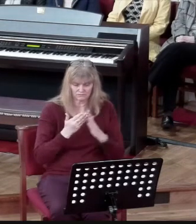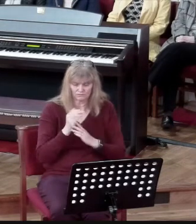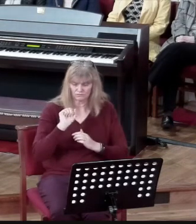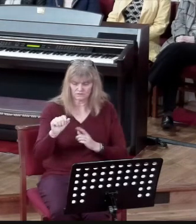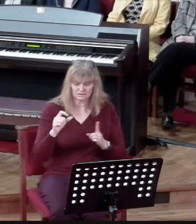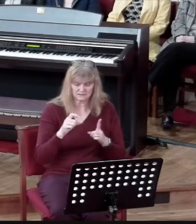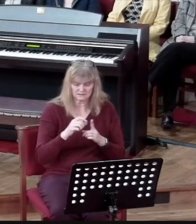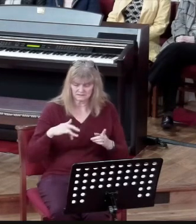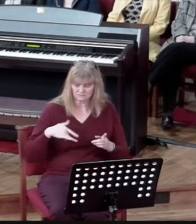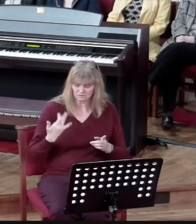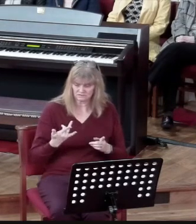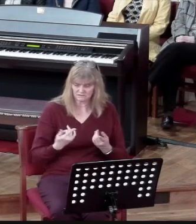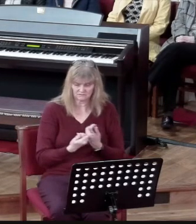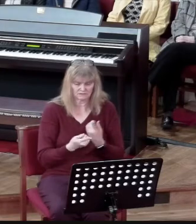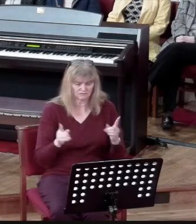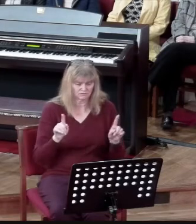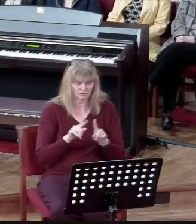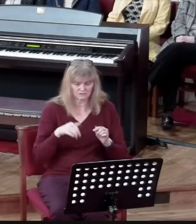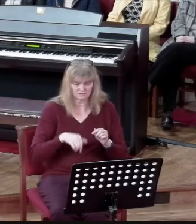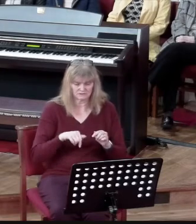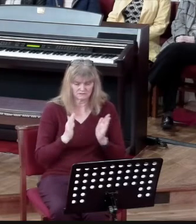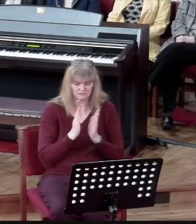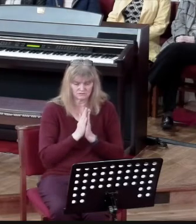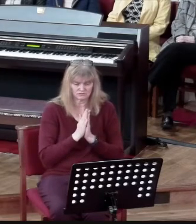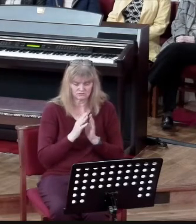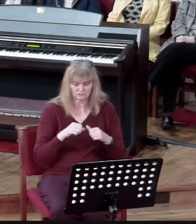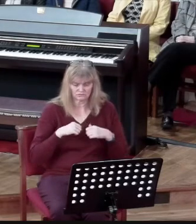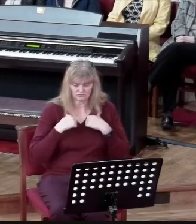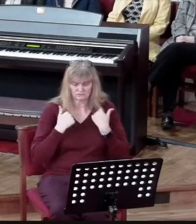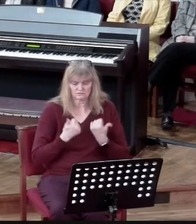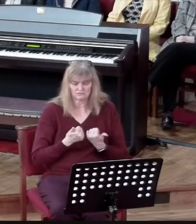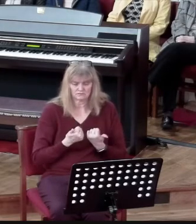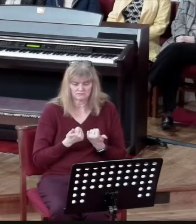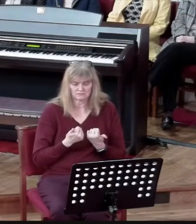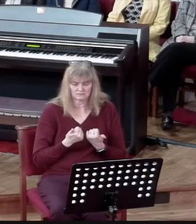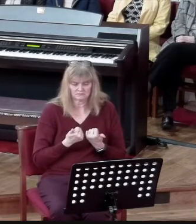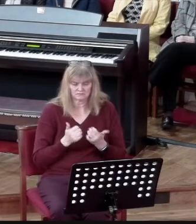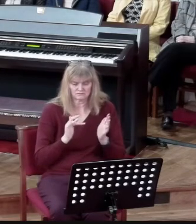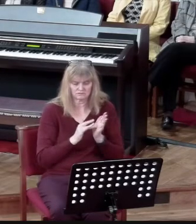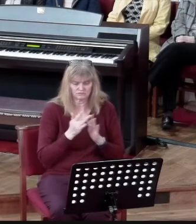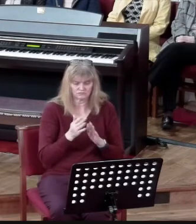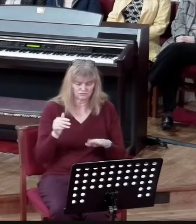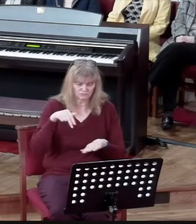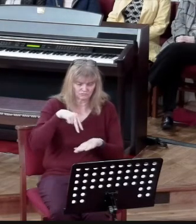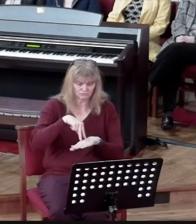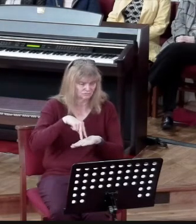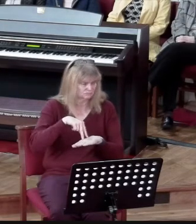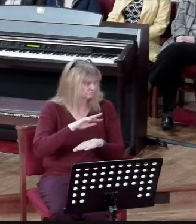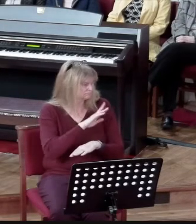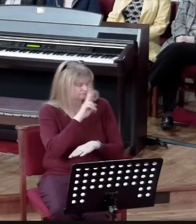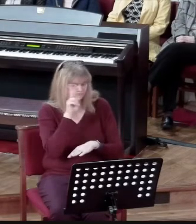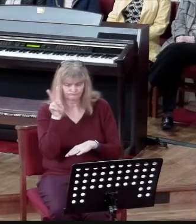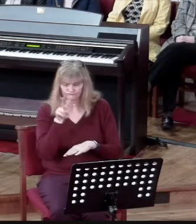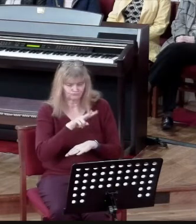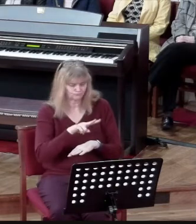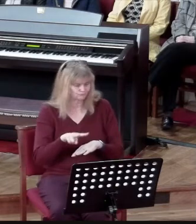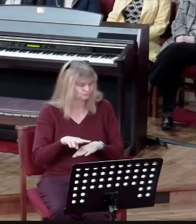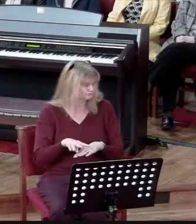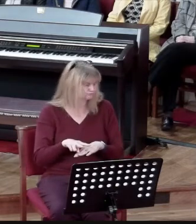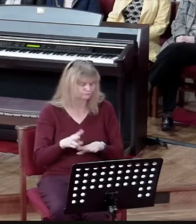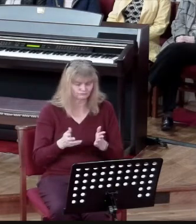to ours. Early in the morning, Jesus stood on the shore. It's not just